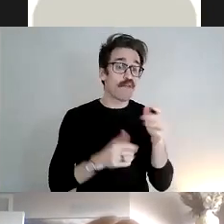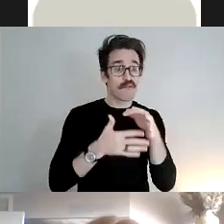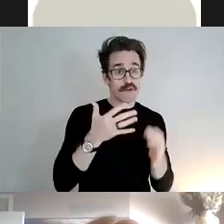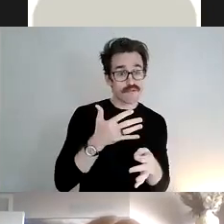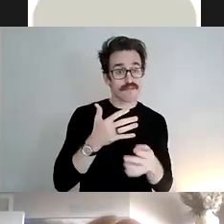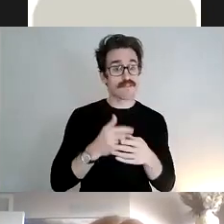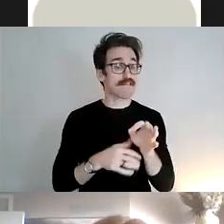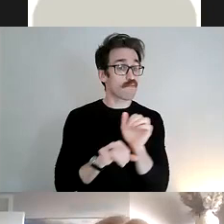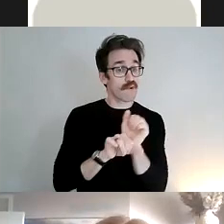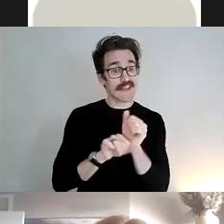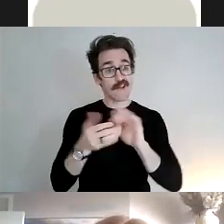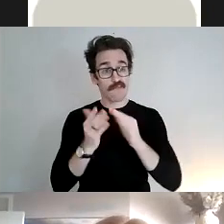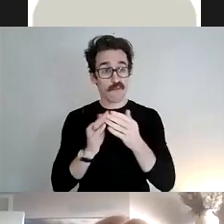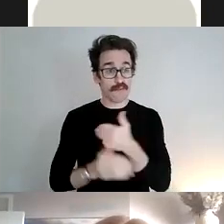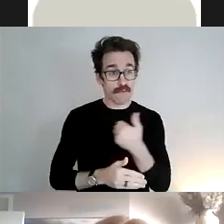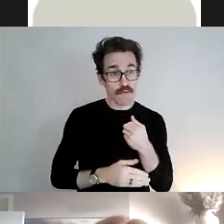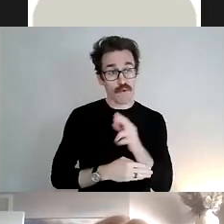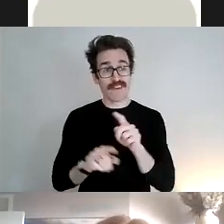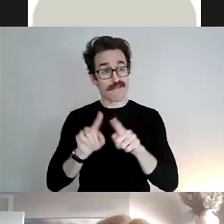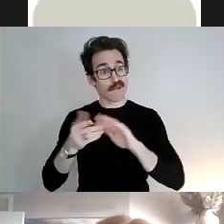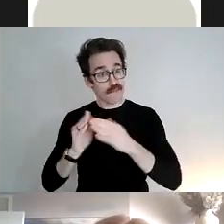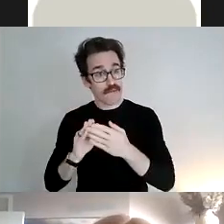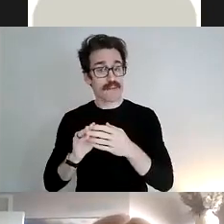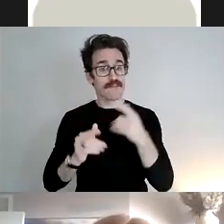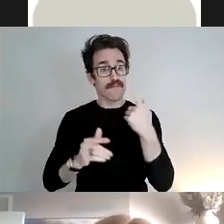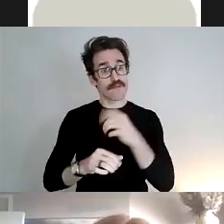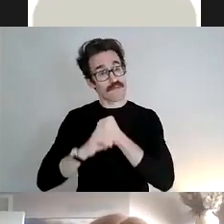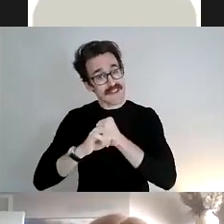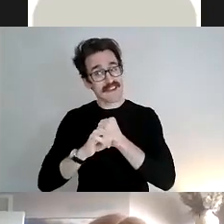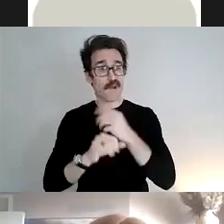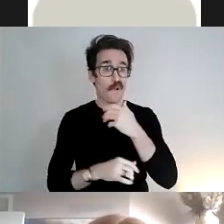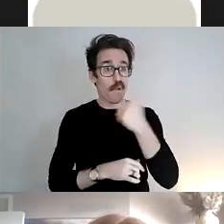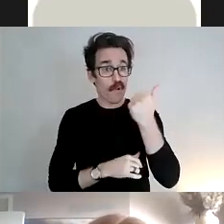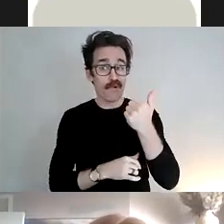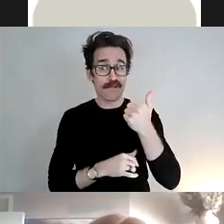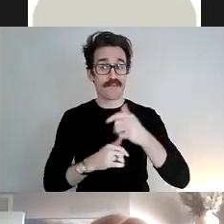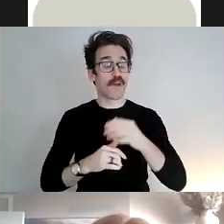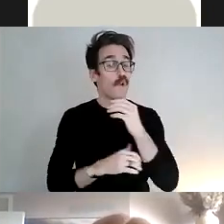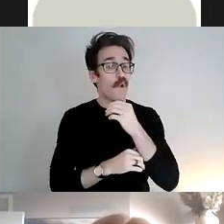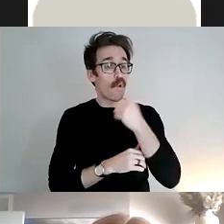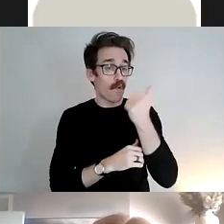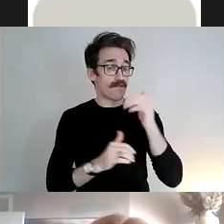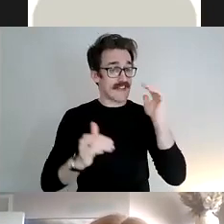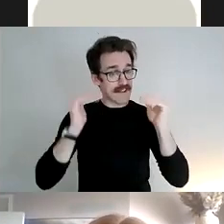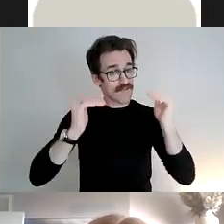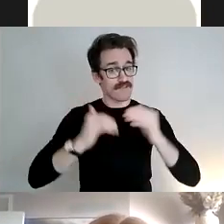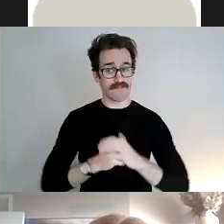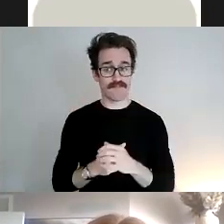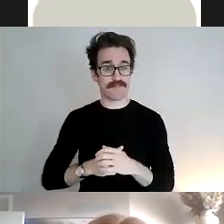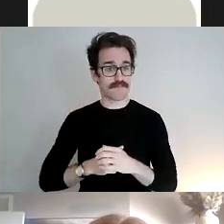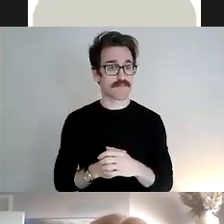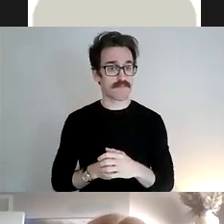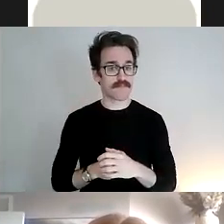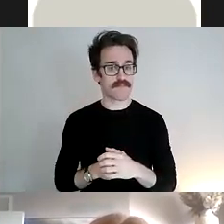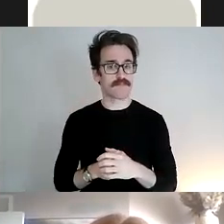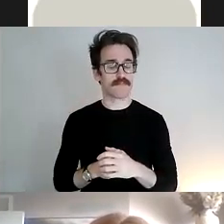as agencies, to mitigate the risk of older adults in the community. So I'm looking forward to this presentation, and I'm sure you